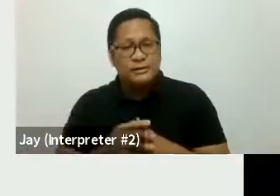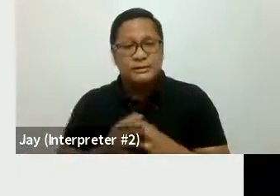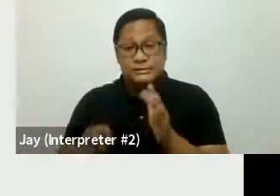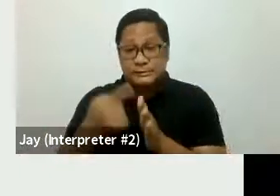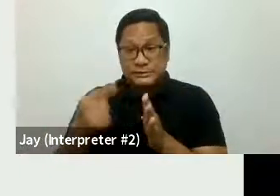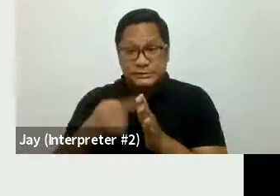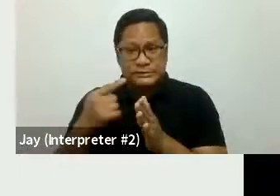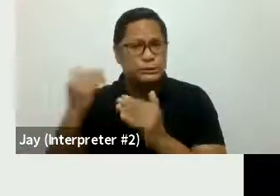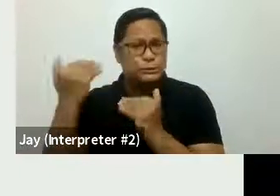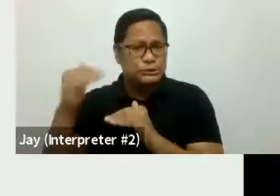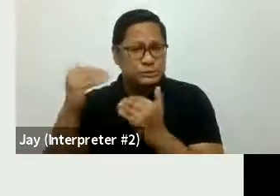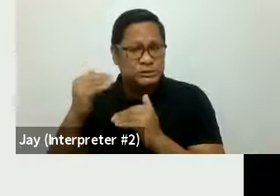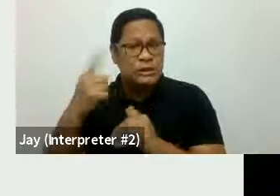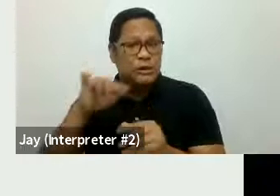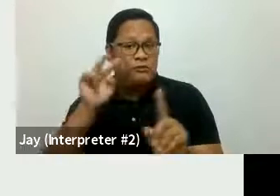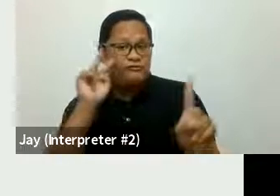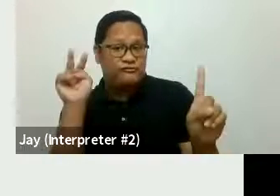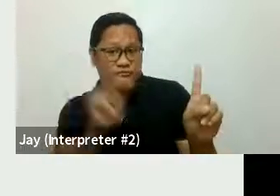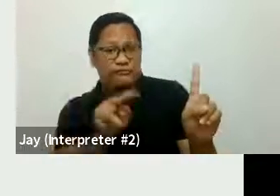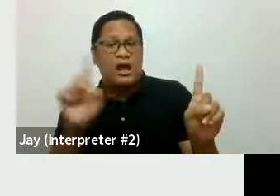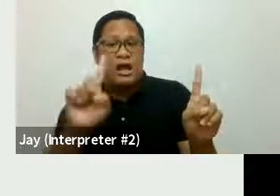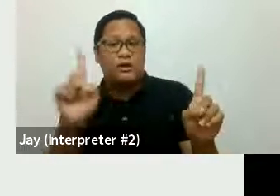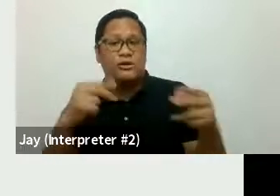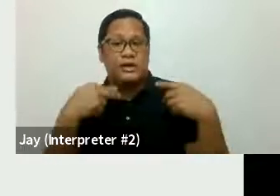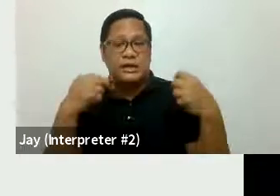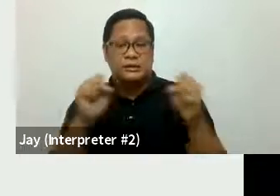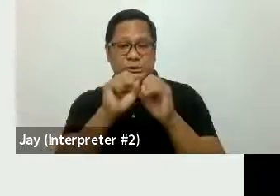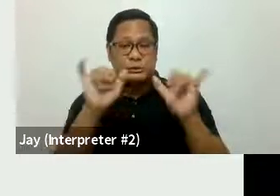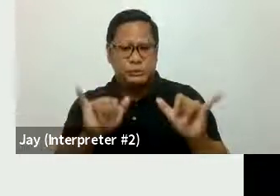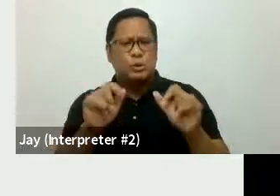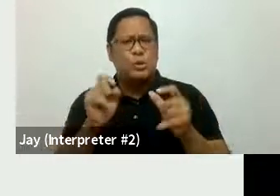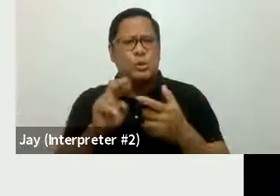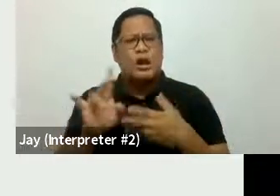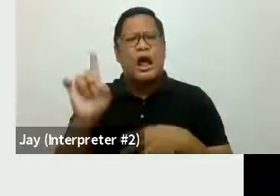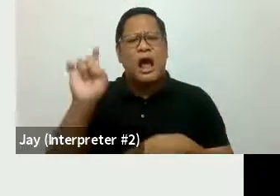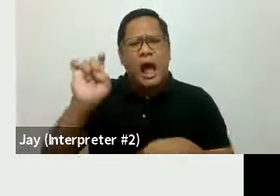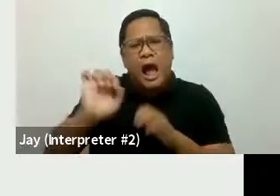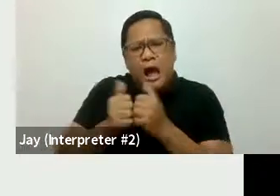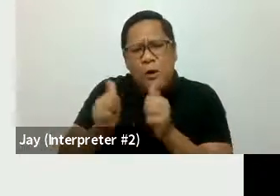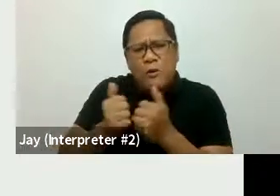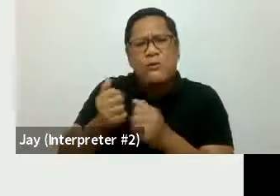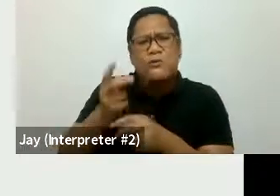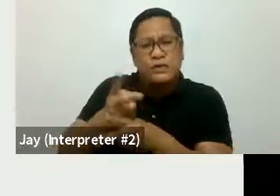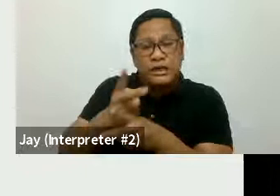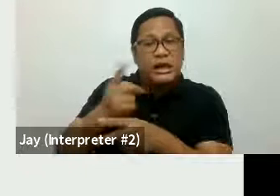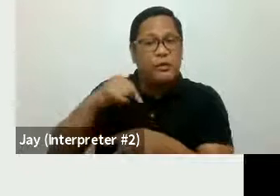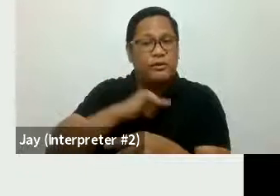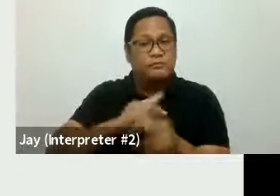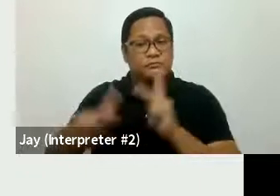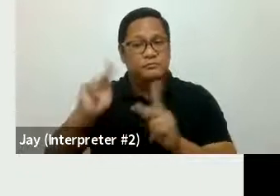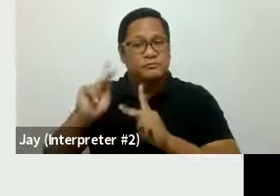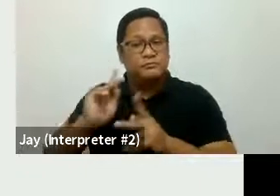sometimes limited our views on what the health system should or how it should really take care of our people.